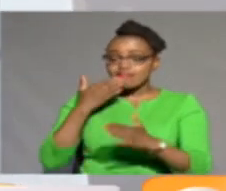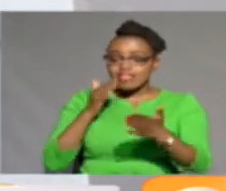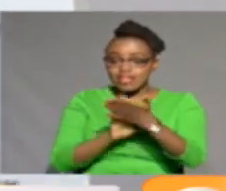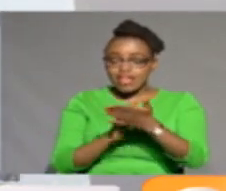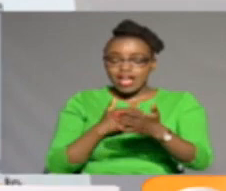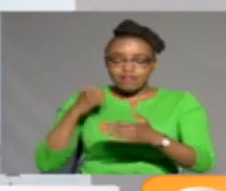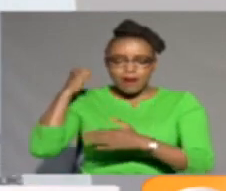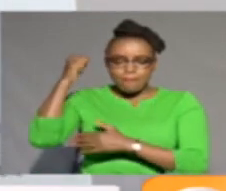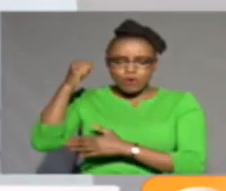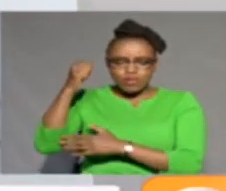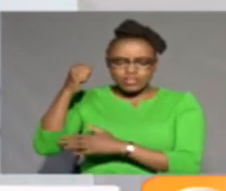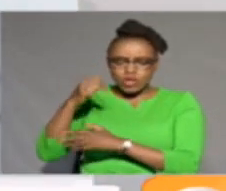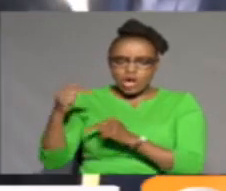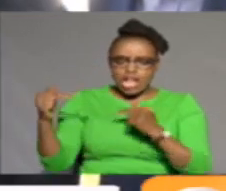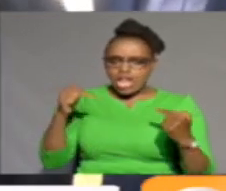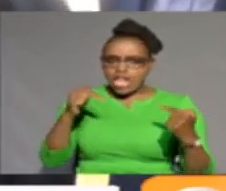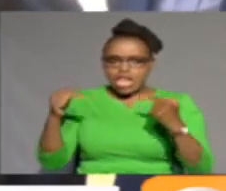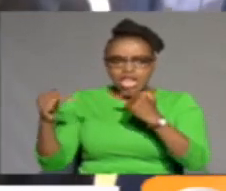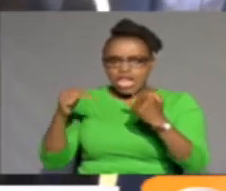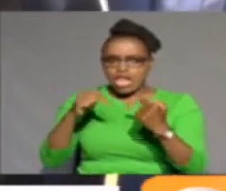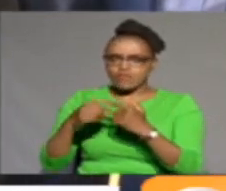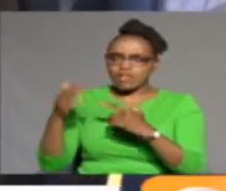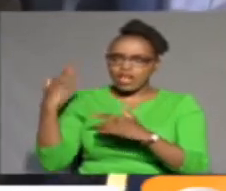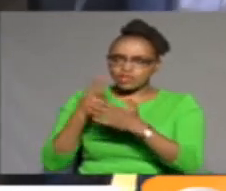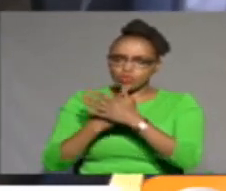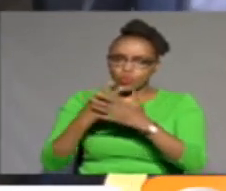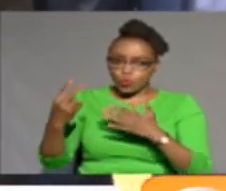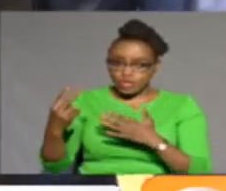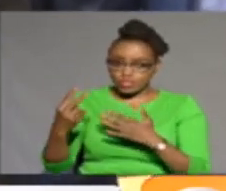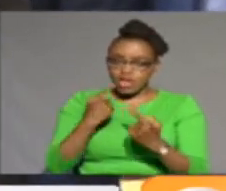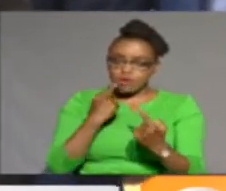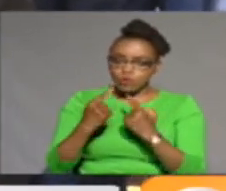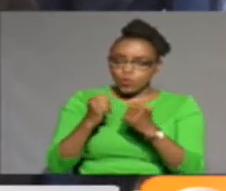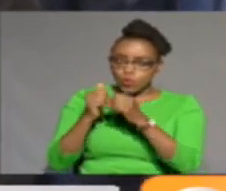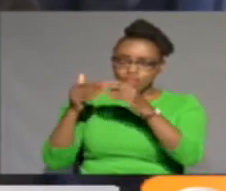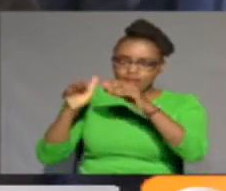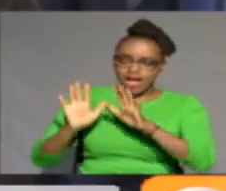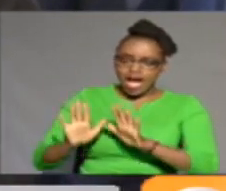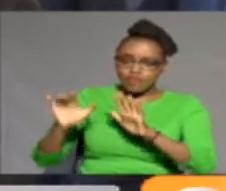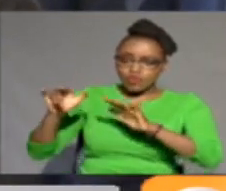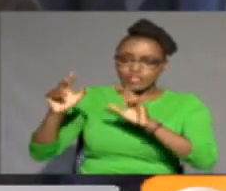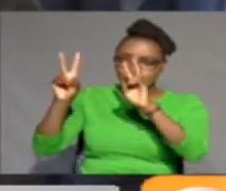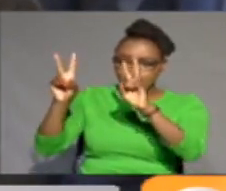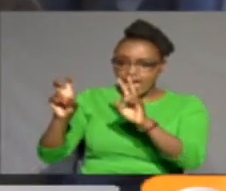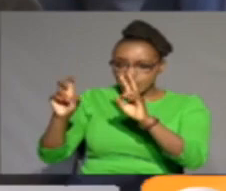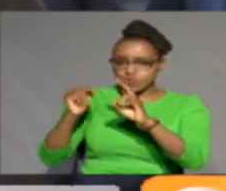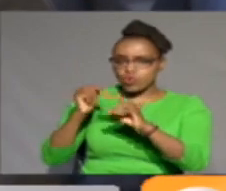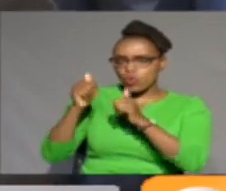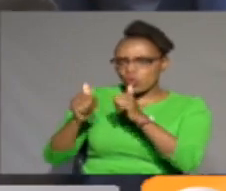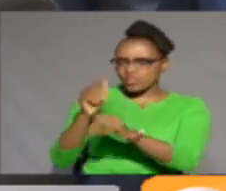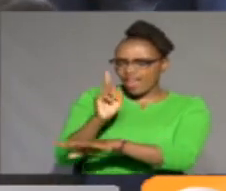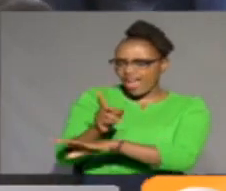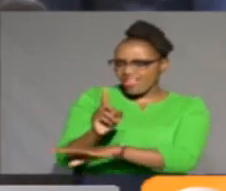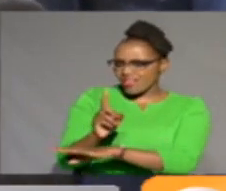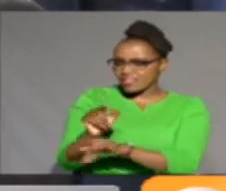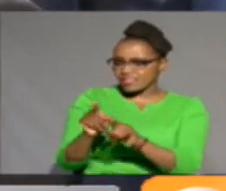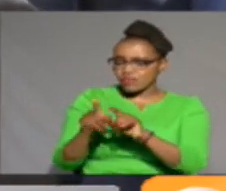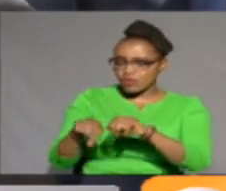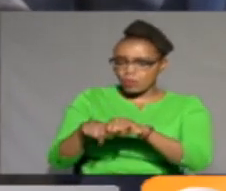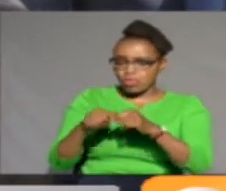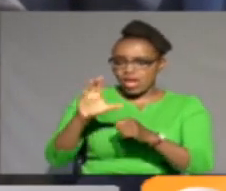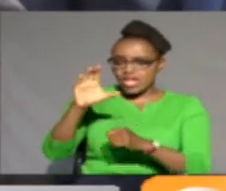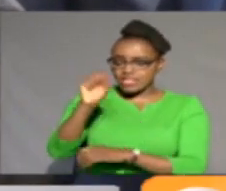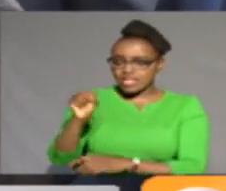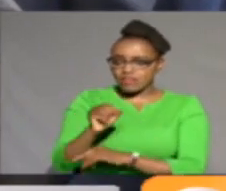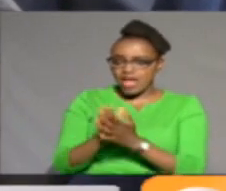heated political exchanges, especially in the last 2 weeks, with top leadership avoiding the issue that threatens to fragment the cabinet